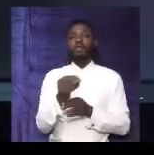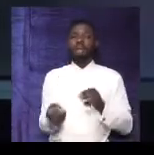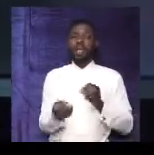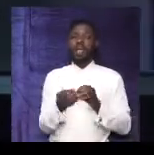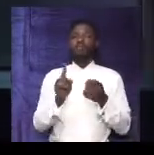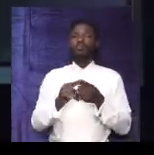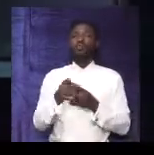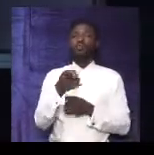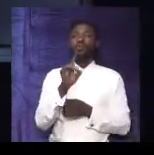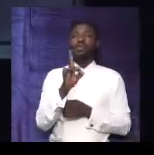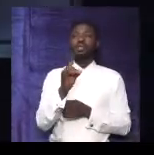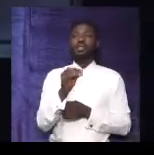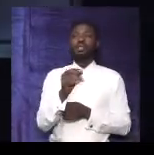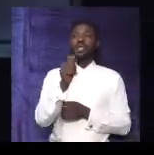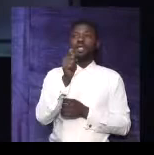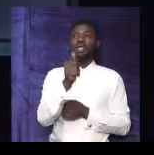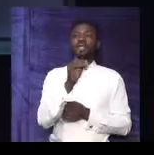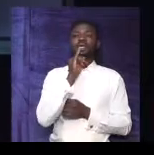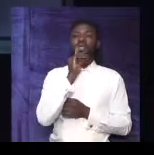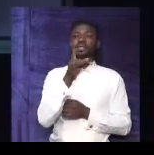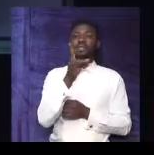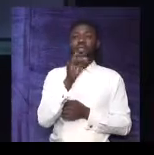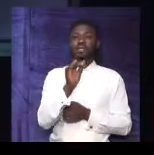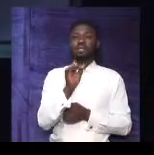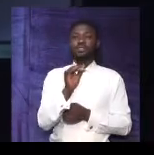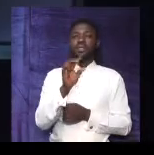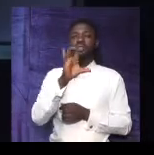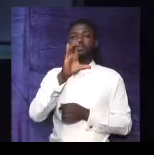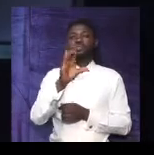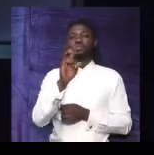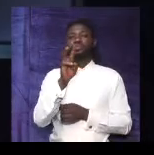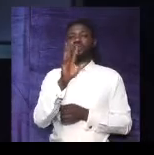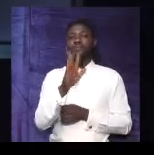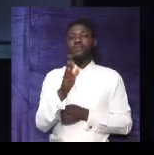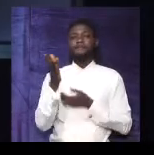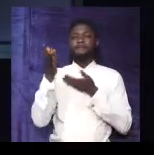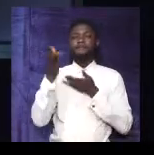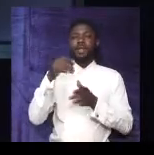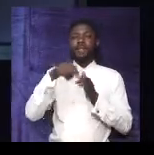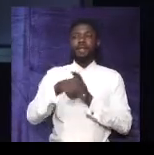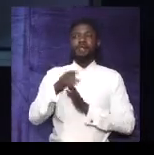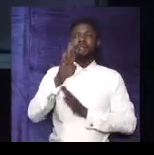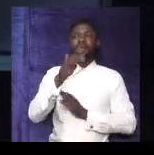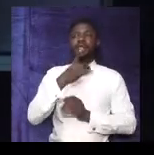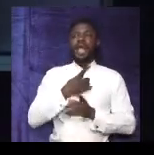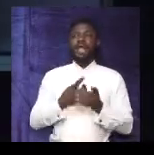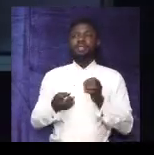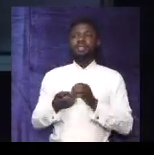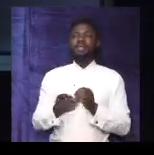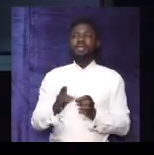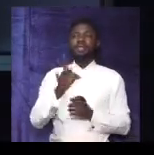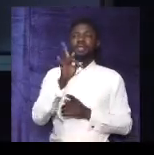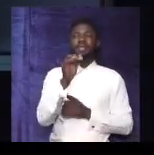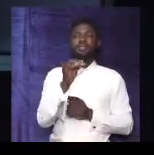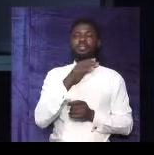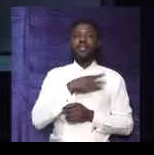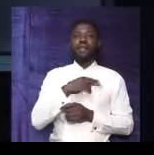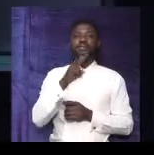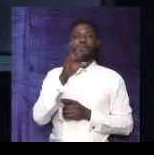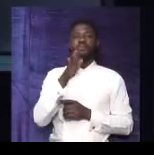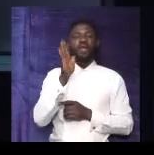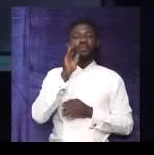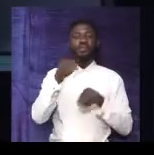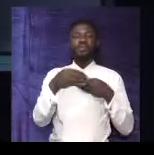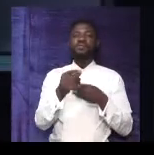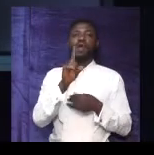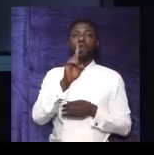up to 180. But A is 80, C is 25. You bring down B, then you add. 80